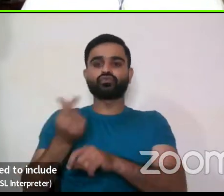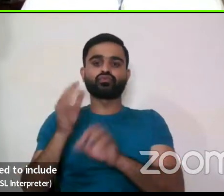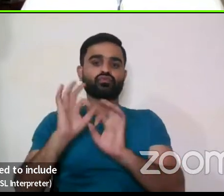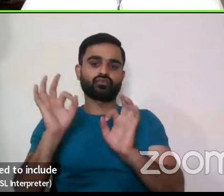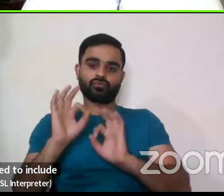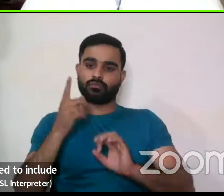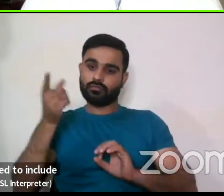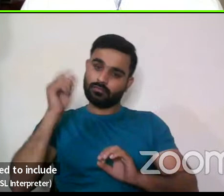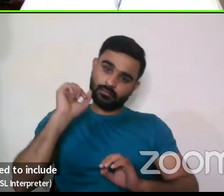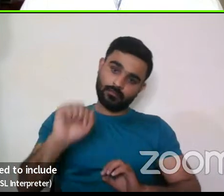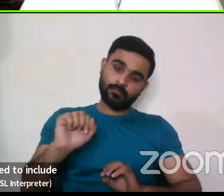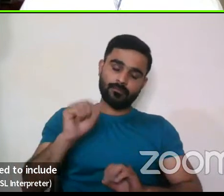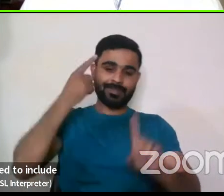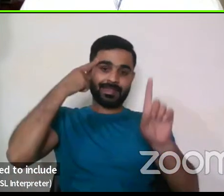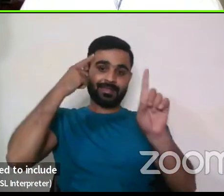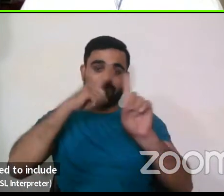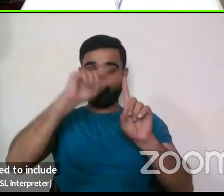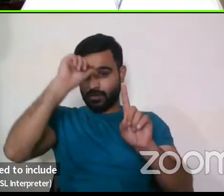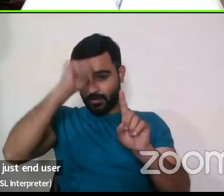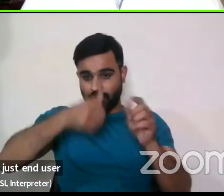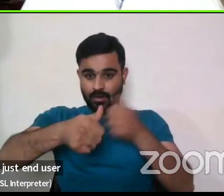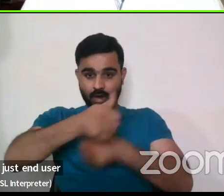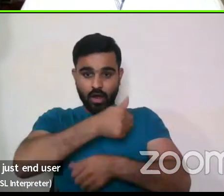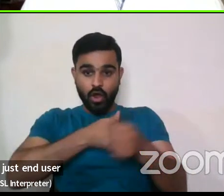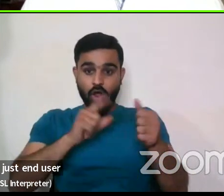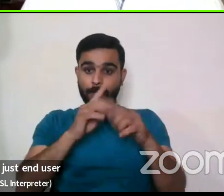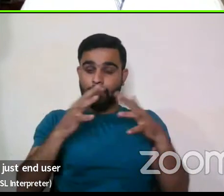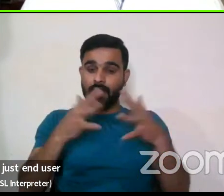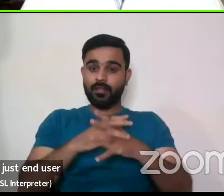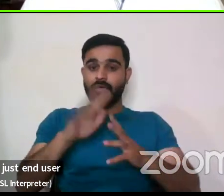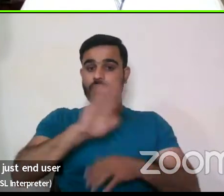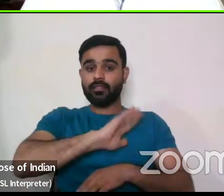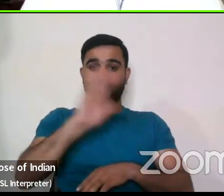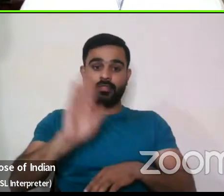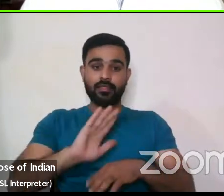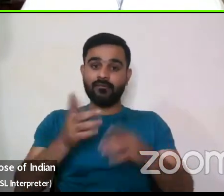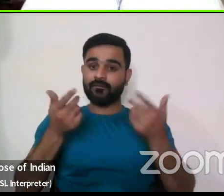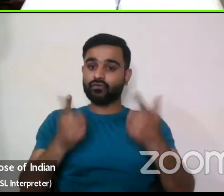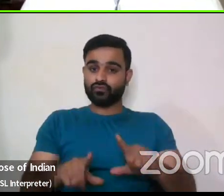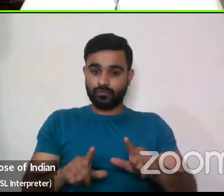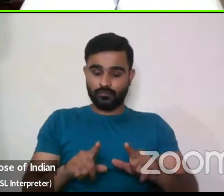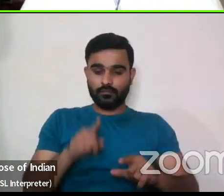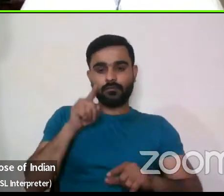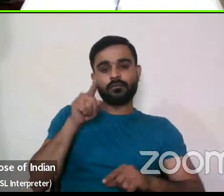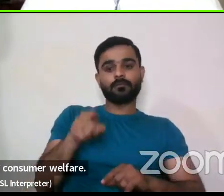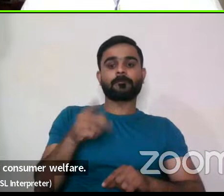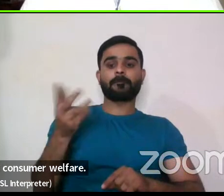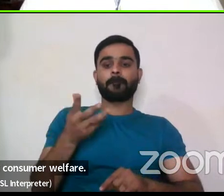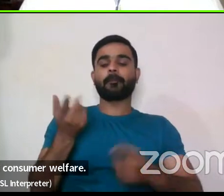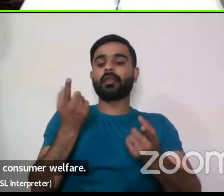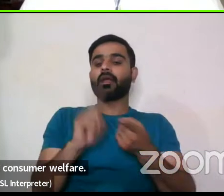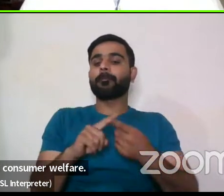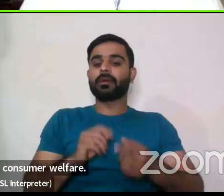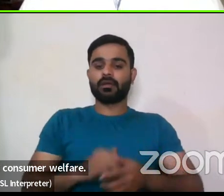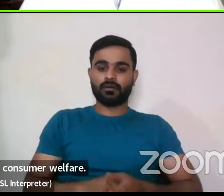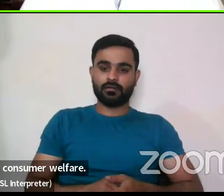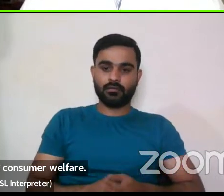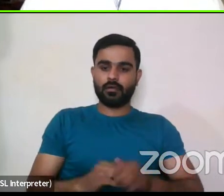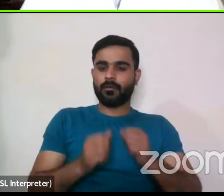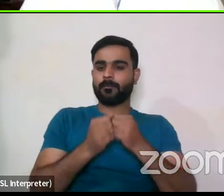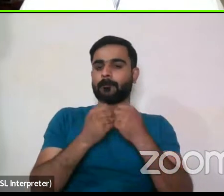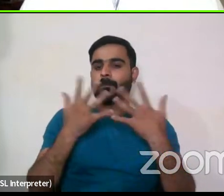And therefore, the purpose of Indian competition law was never end user consumer welfare. It's just that what happens is that